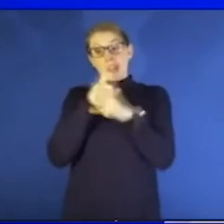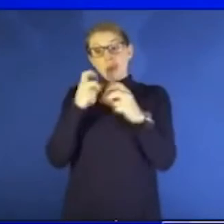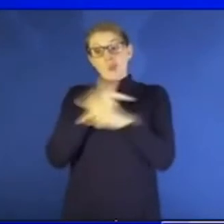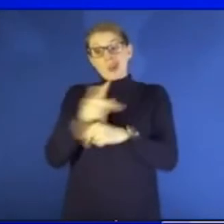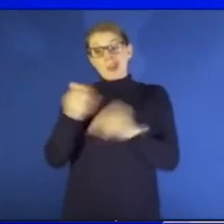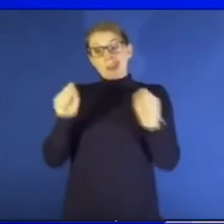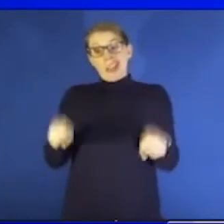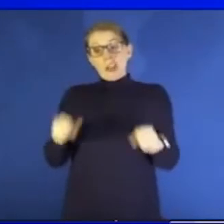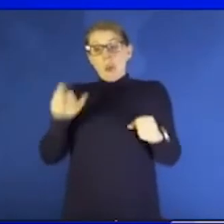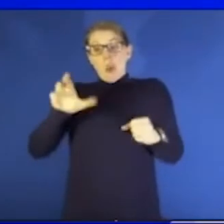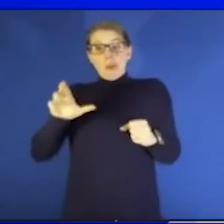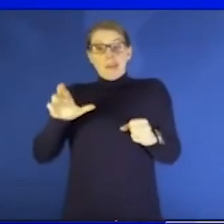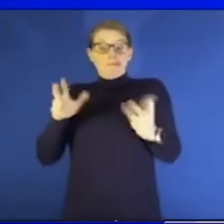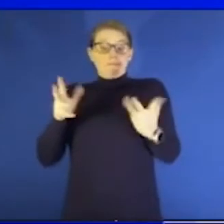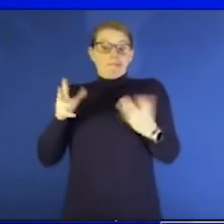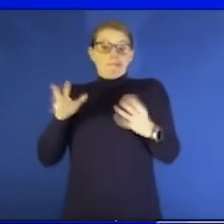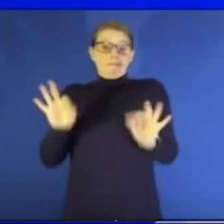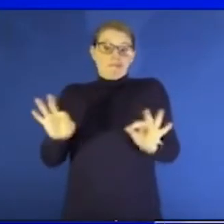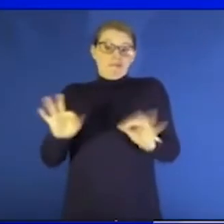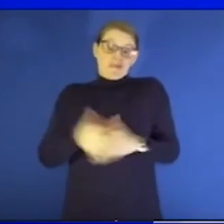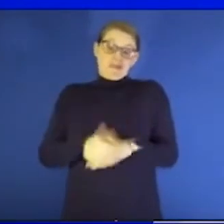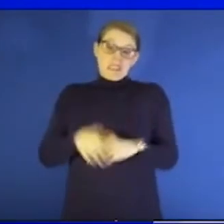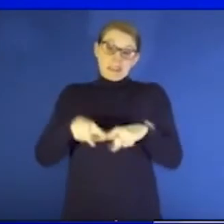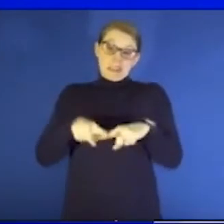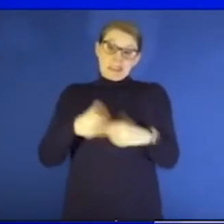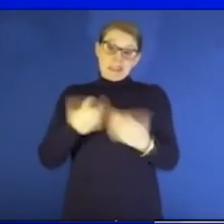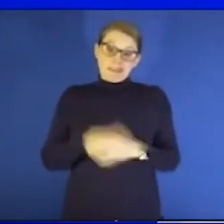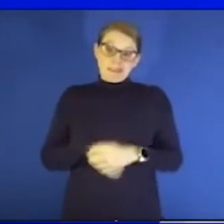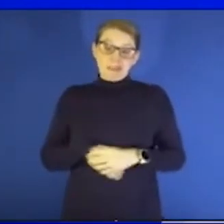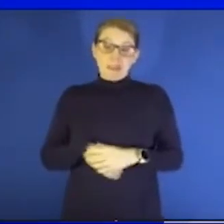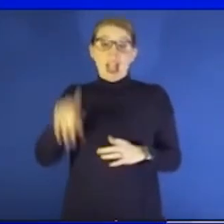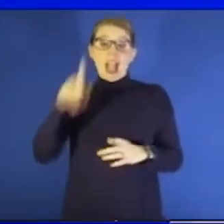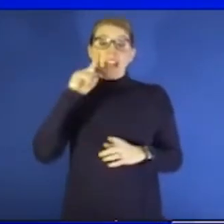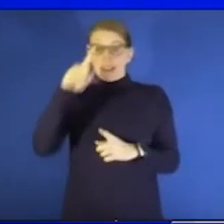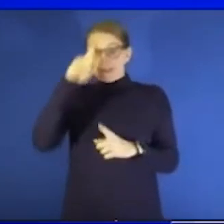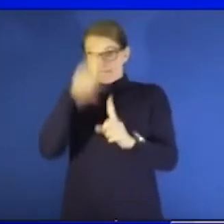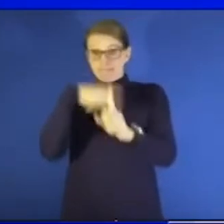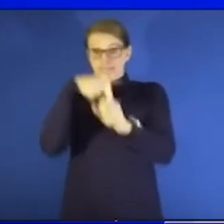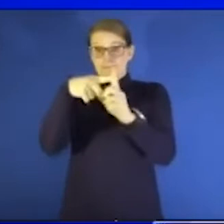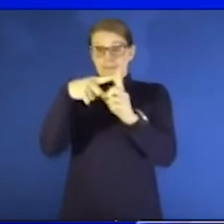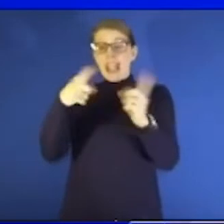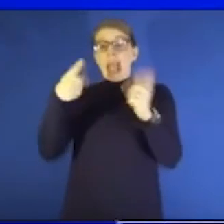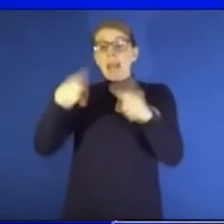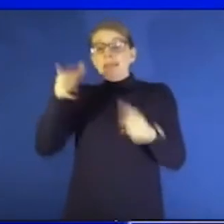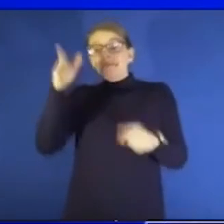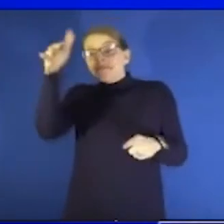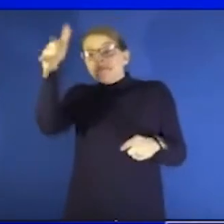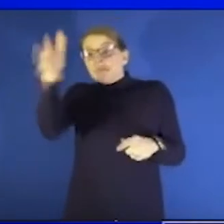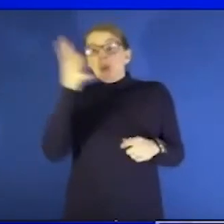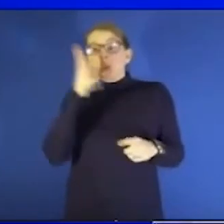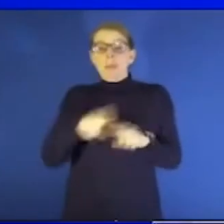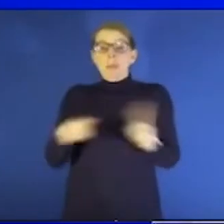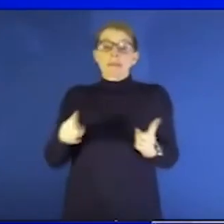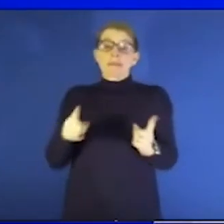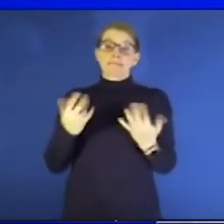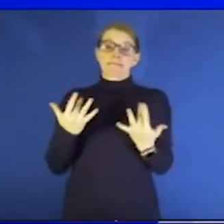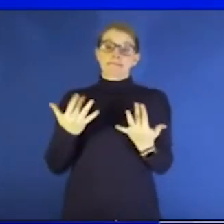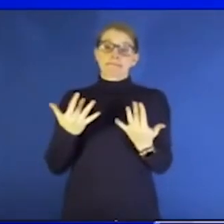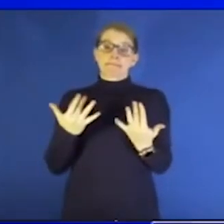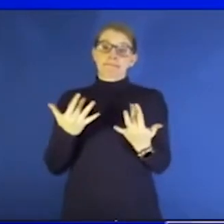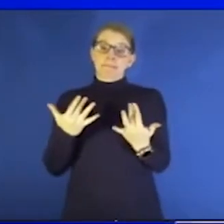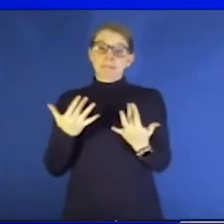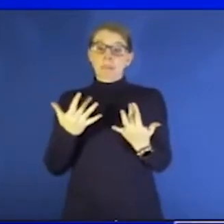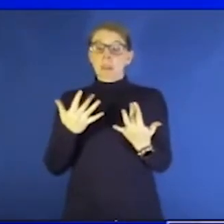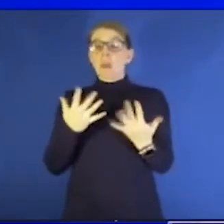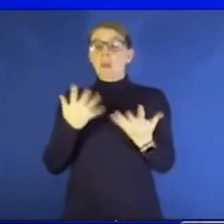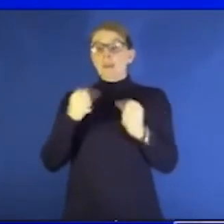So I think there are good things to come, but we will just continue to wait and hopefully keep everybody protected and